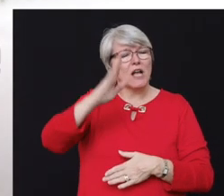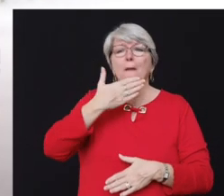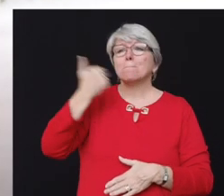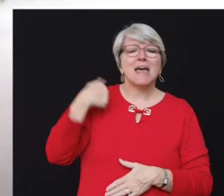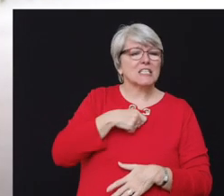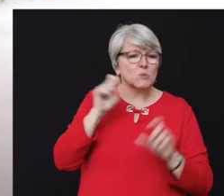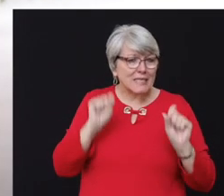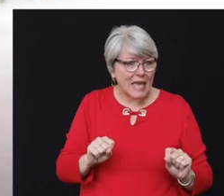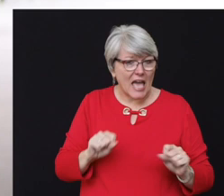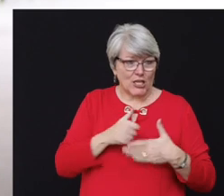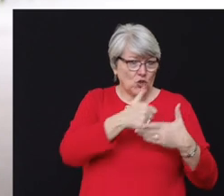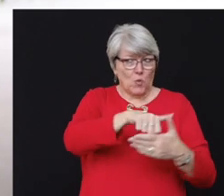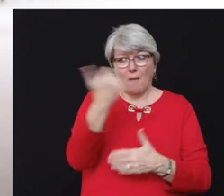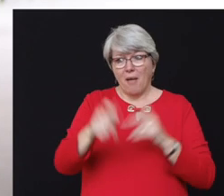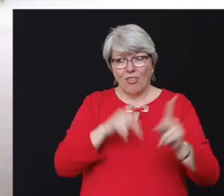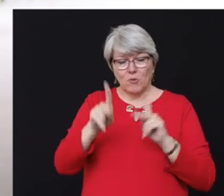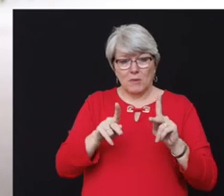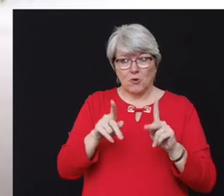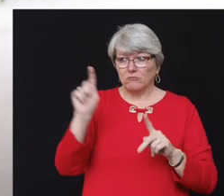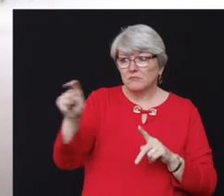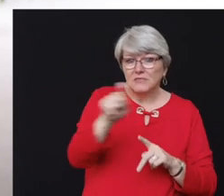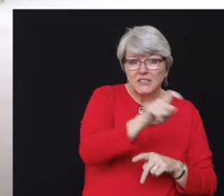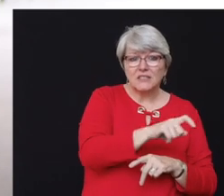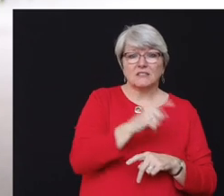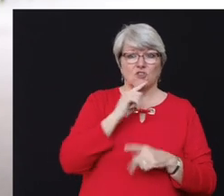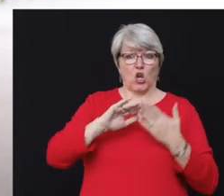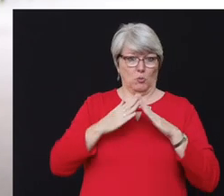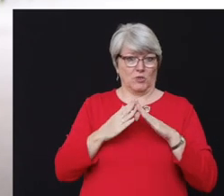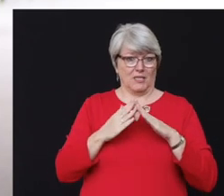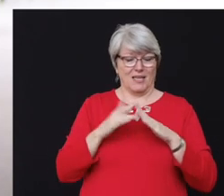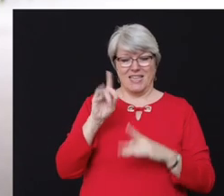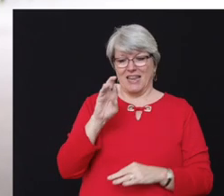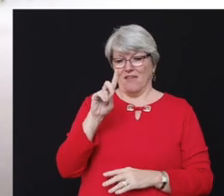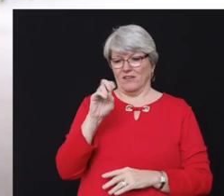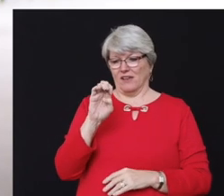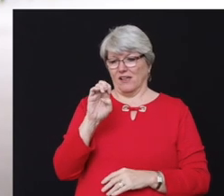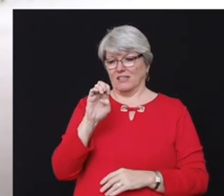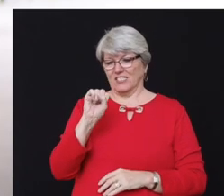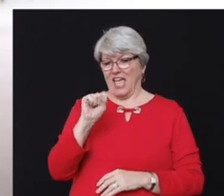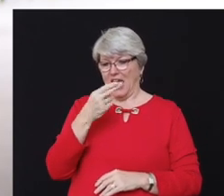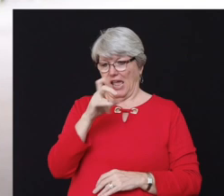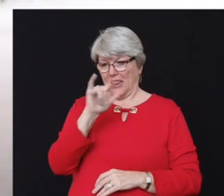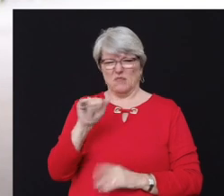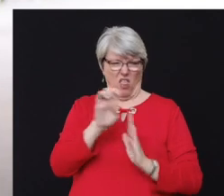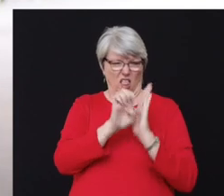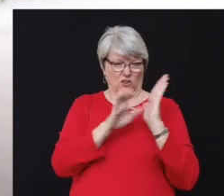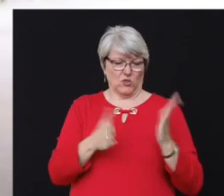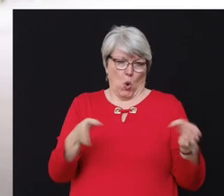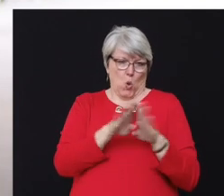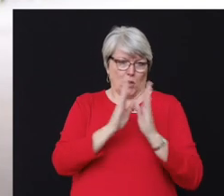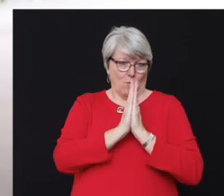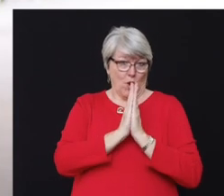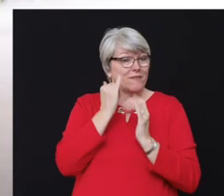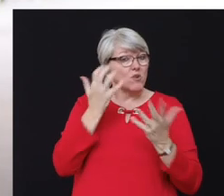way that we can and to help other people as they have needs here in our community. David Haley is one of our shepherds. He's going to close us out with a prayer at this